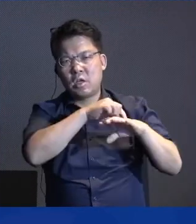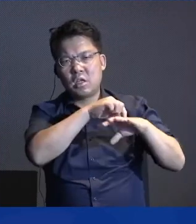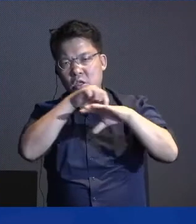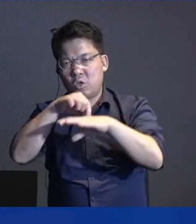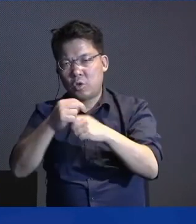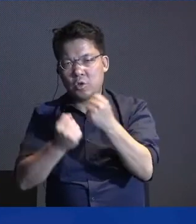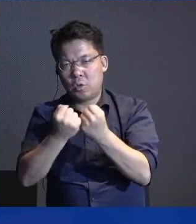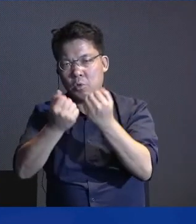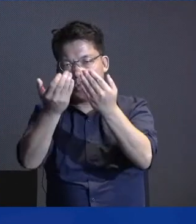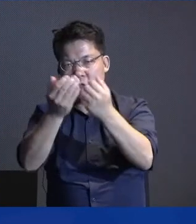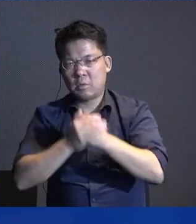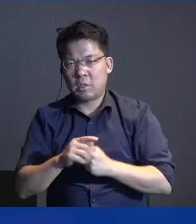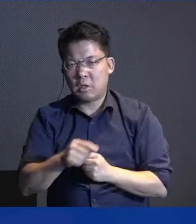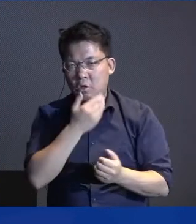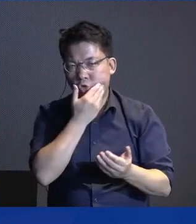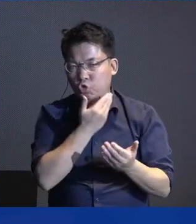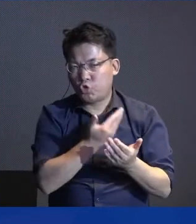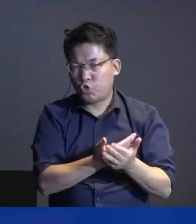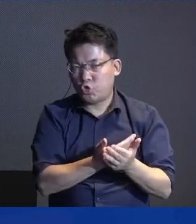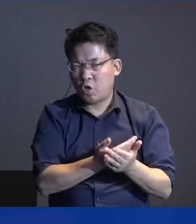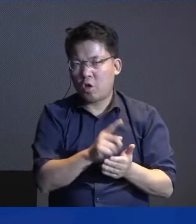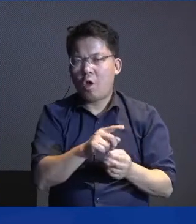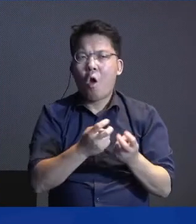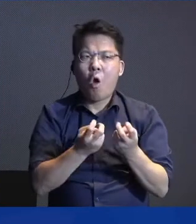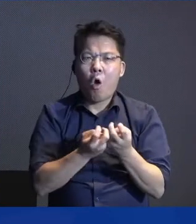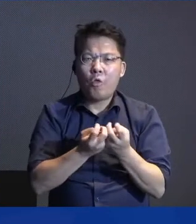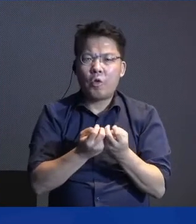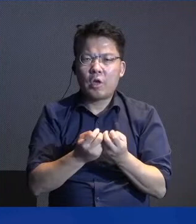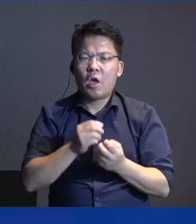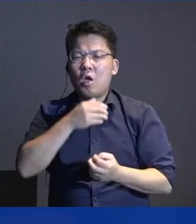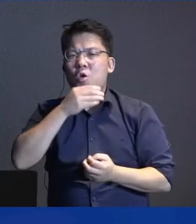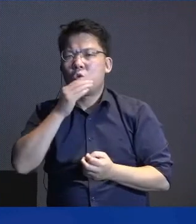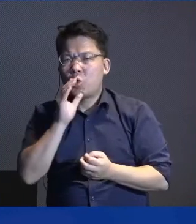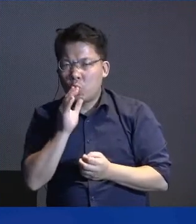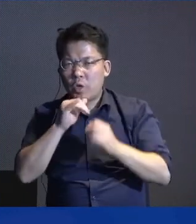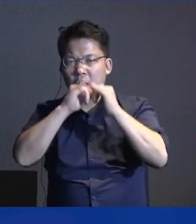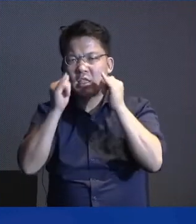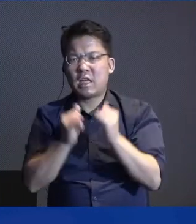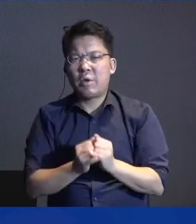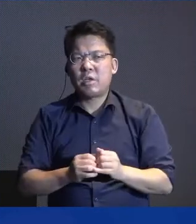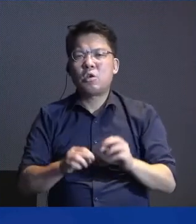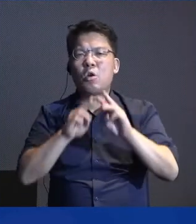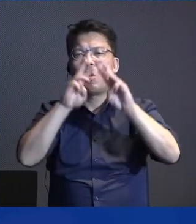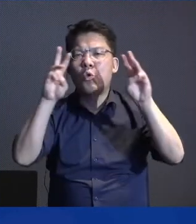influencing psychological well-being of older adults. And again,